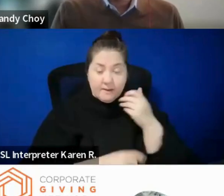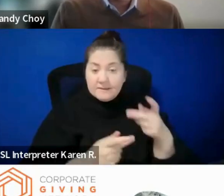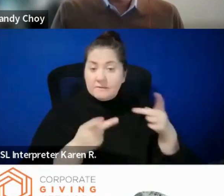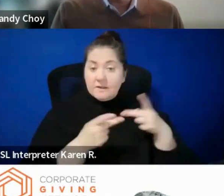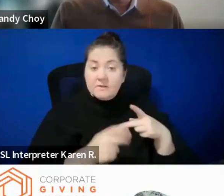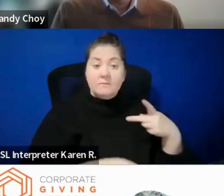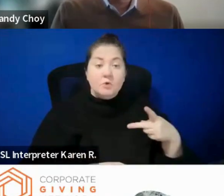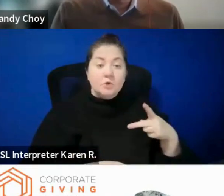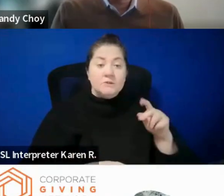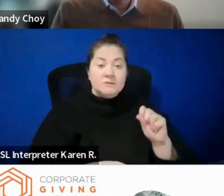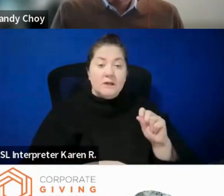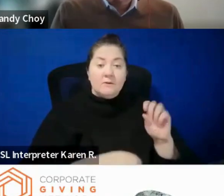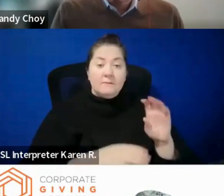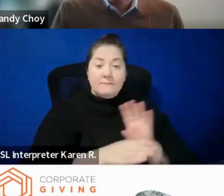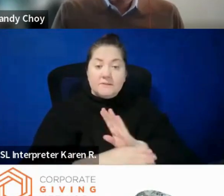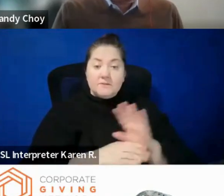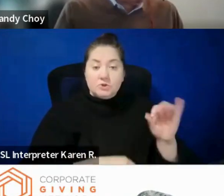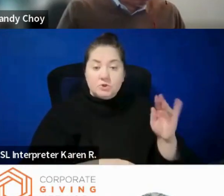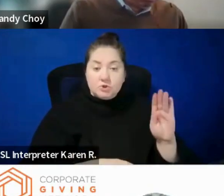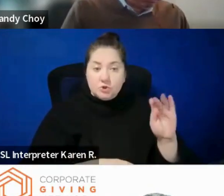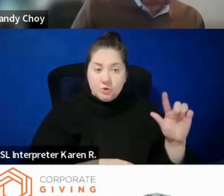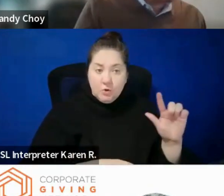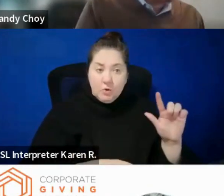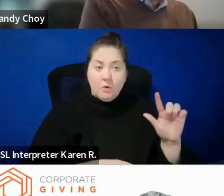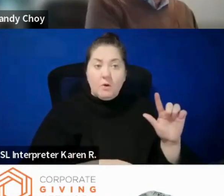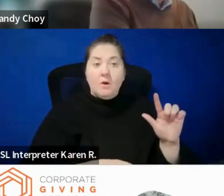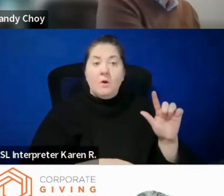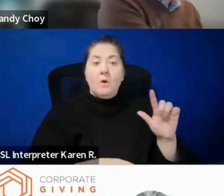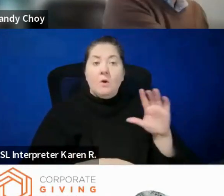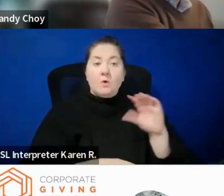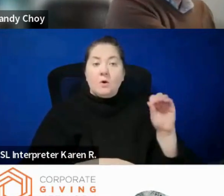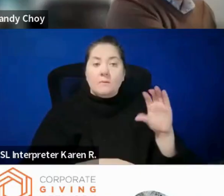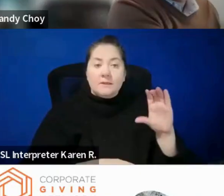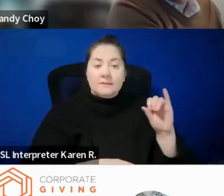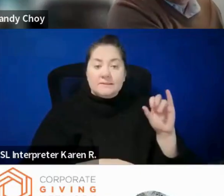Puget Sound Business Journal Corporate Citizenship Awards Luncheon.